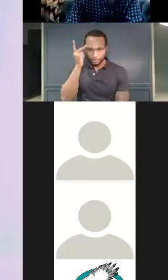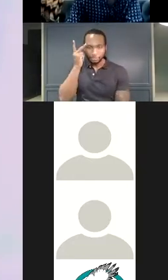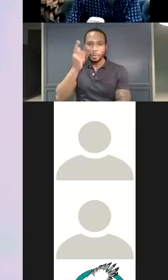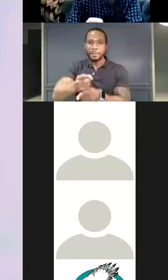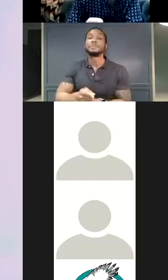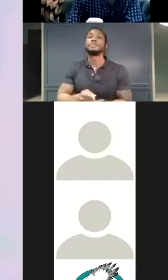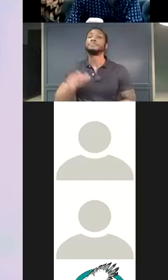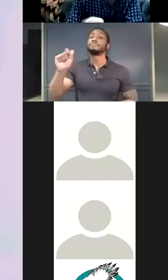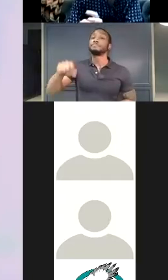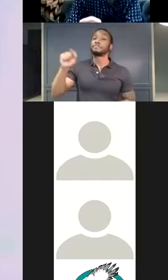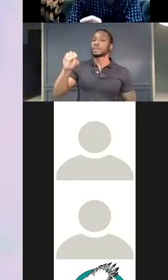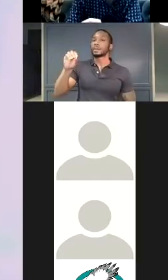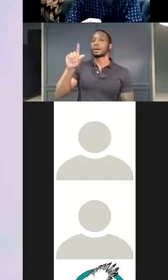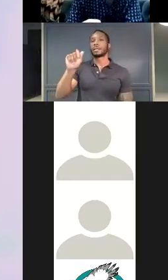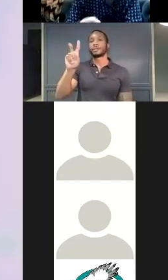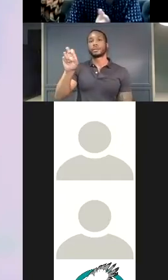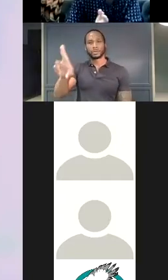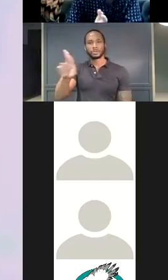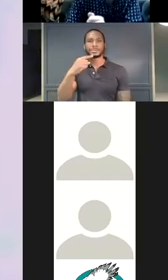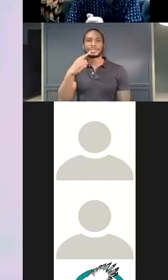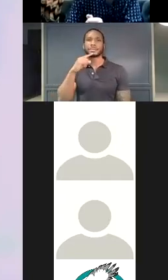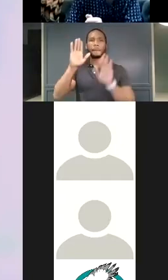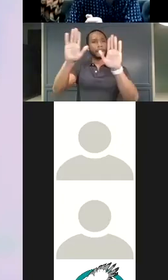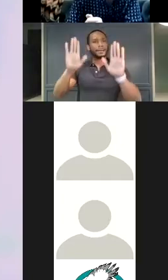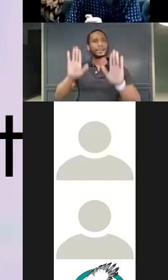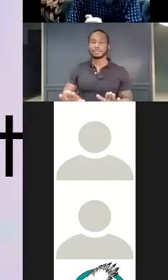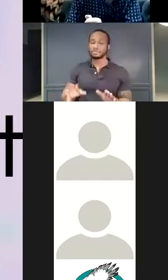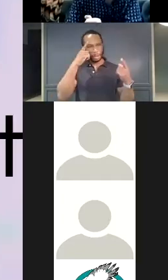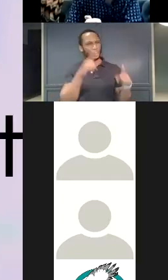Yes, Oliver Bandong says that's amazing. I agree, it's very cool.